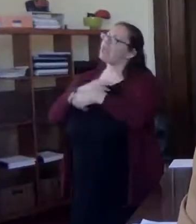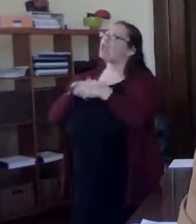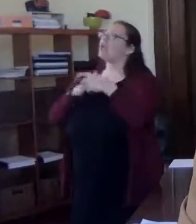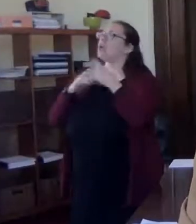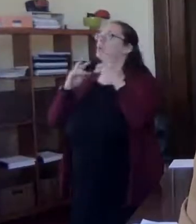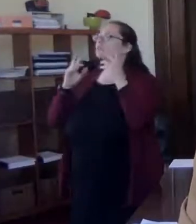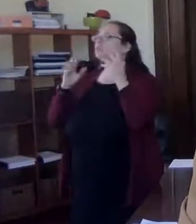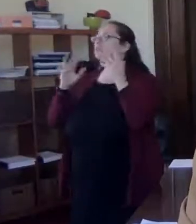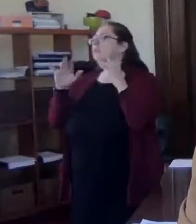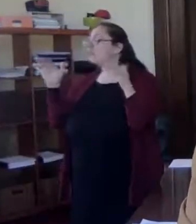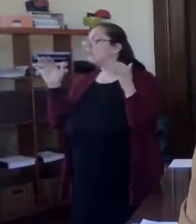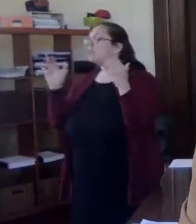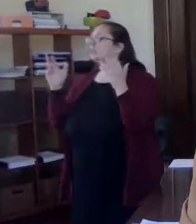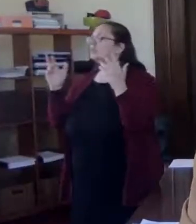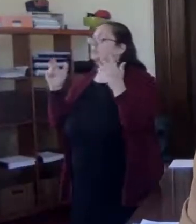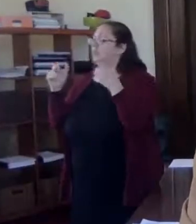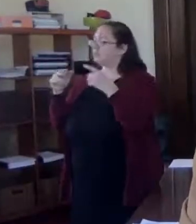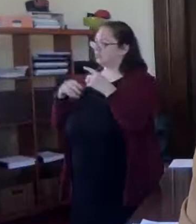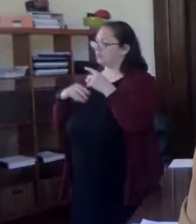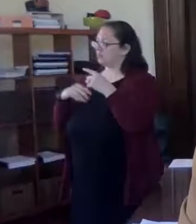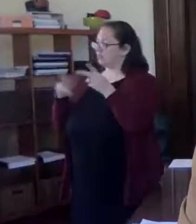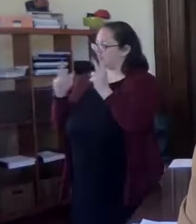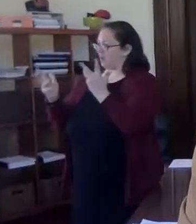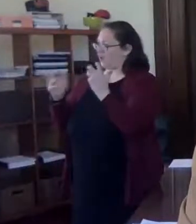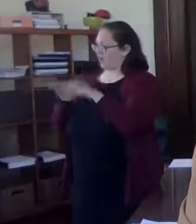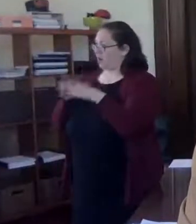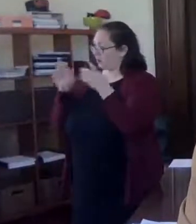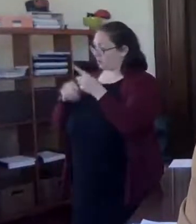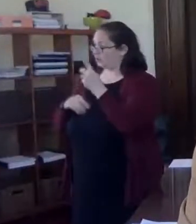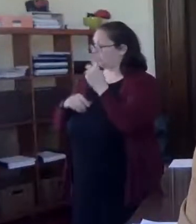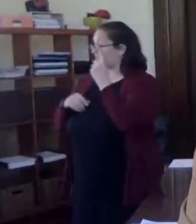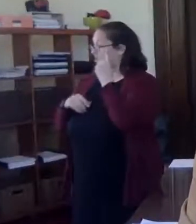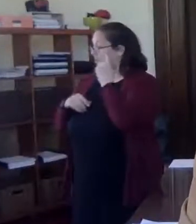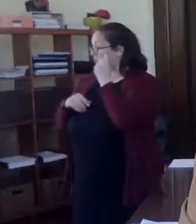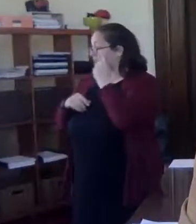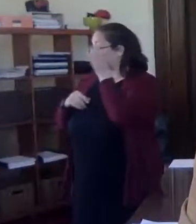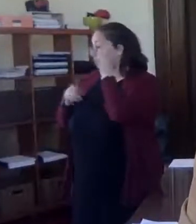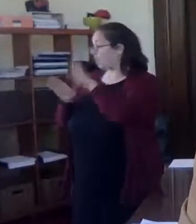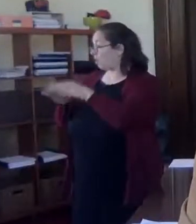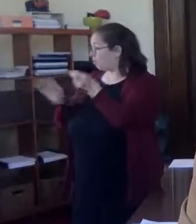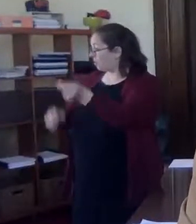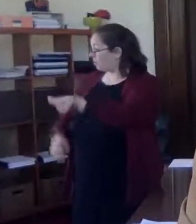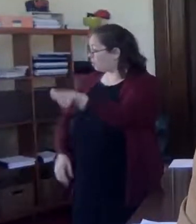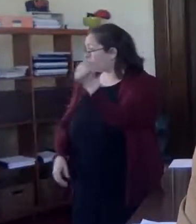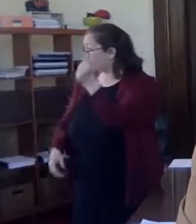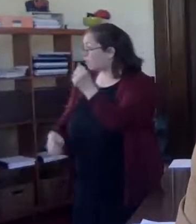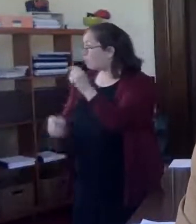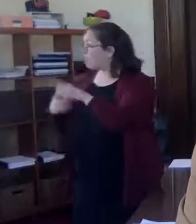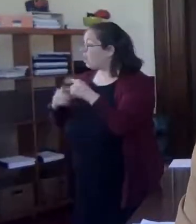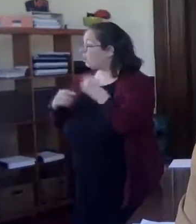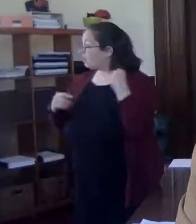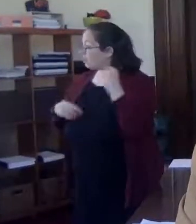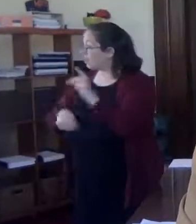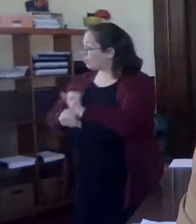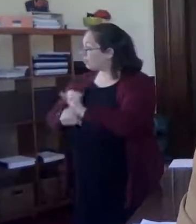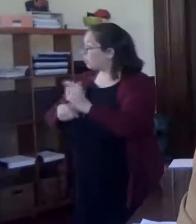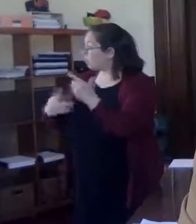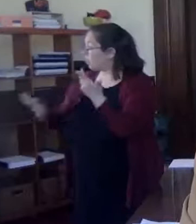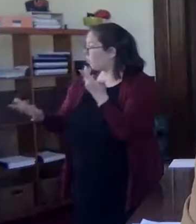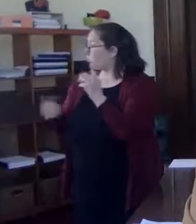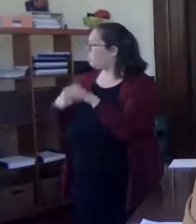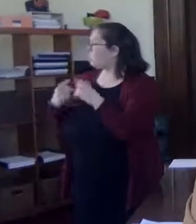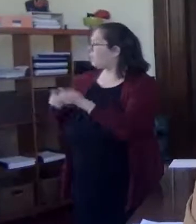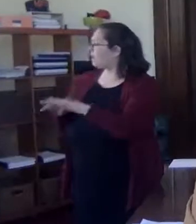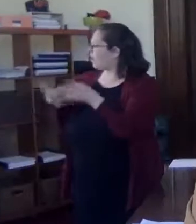haircut places? Do you see those opening right away as we phase back open, or when?